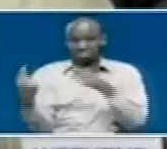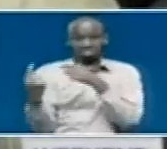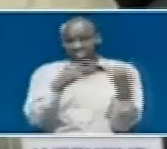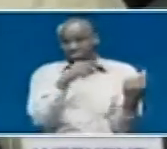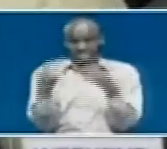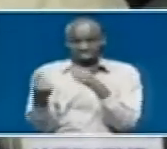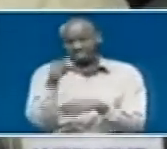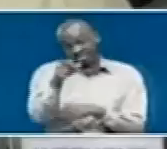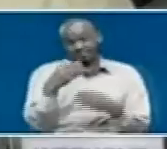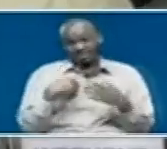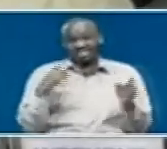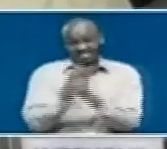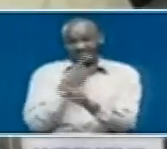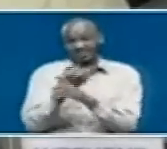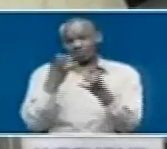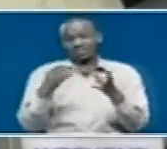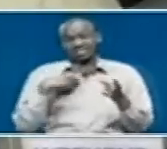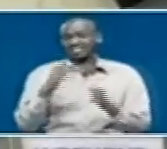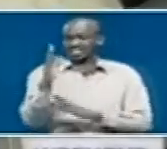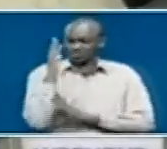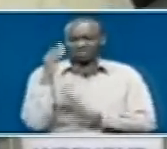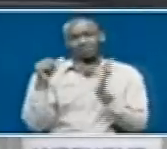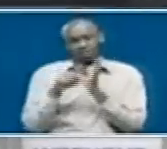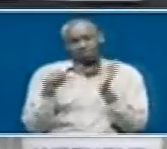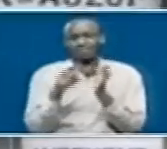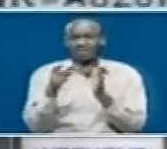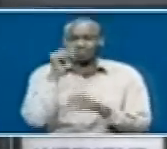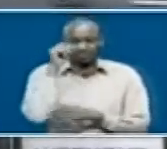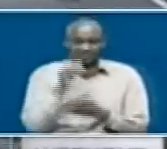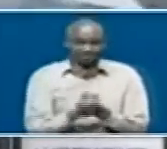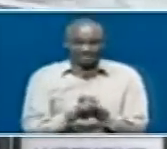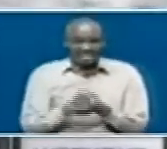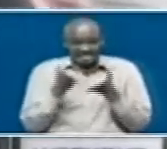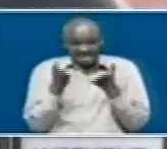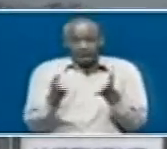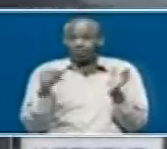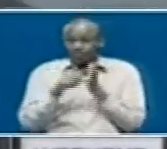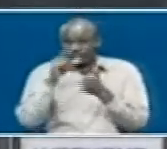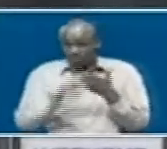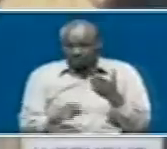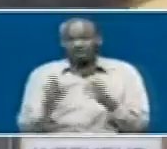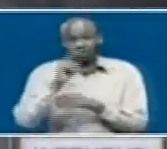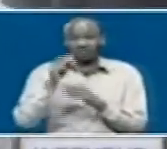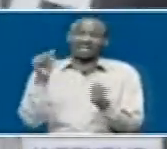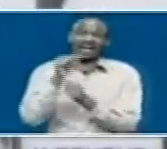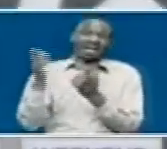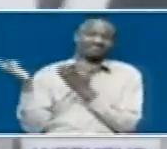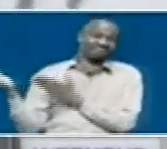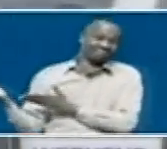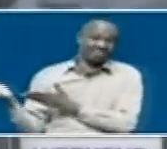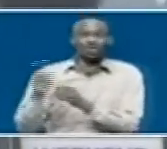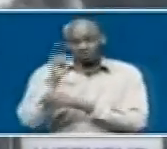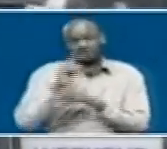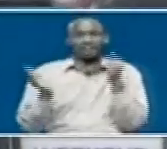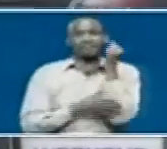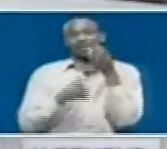words in different functions over rising security in Mombasa. The bone of contention was the use of over 40 police cars issued